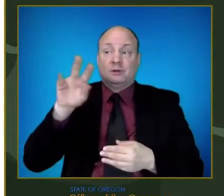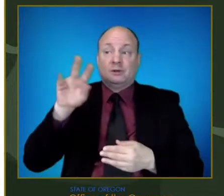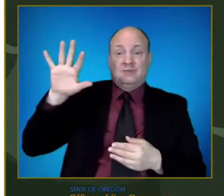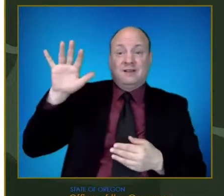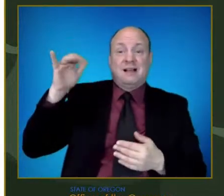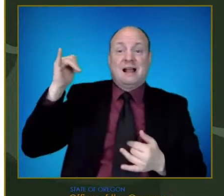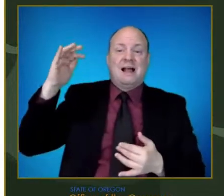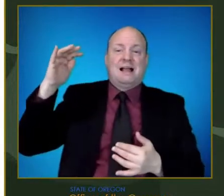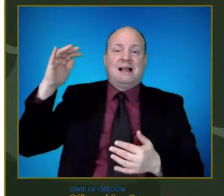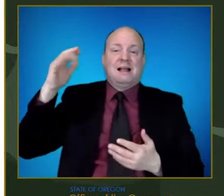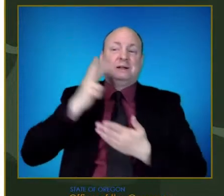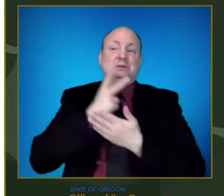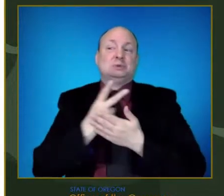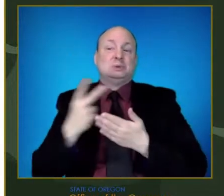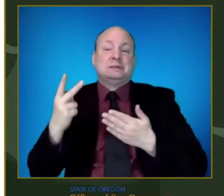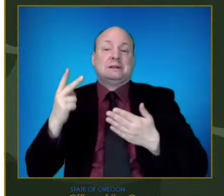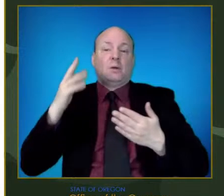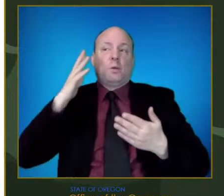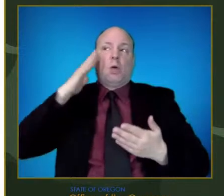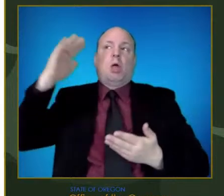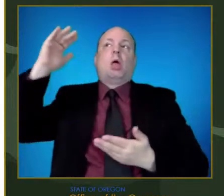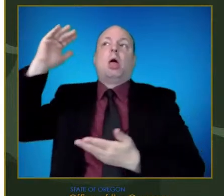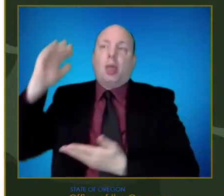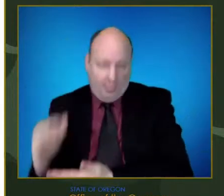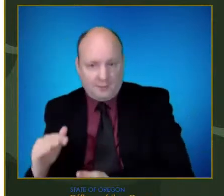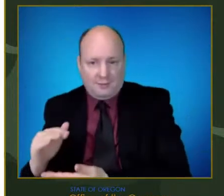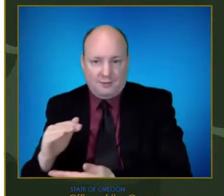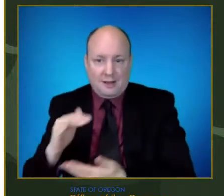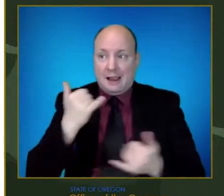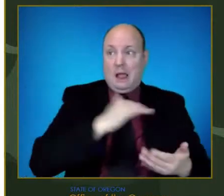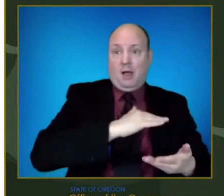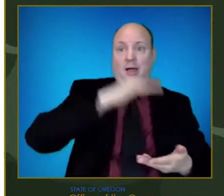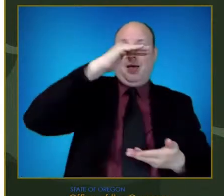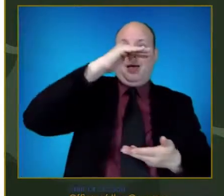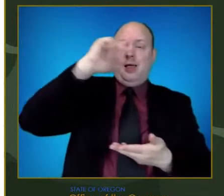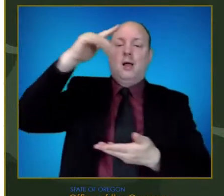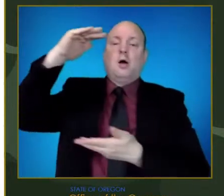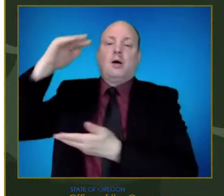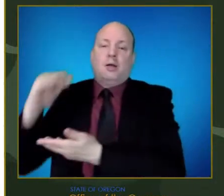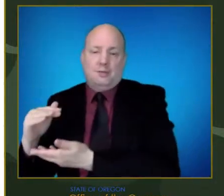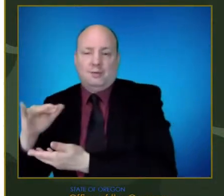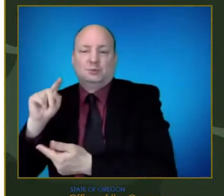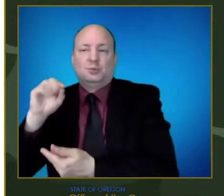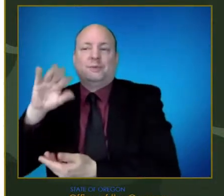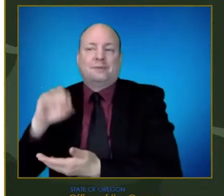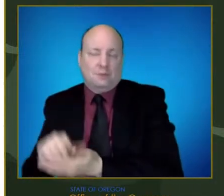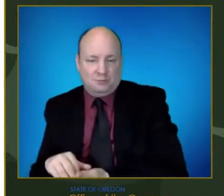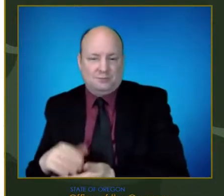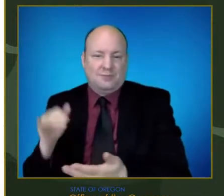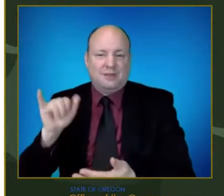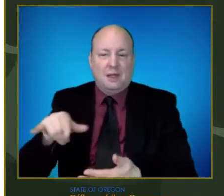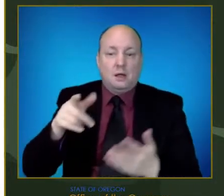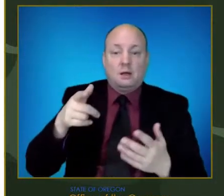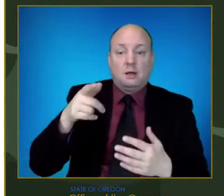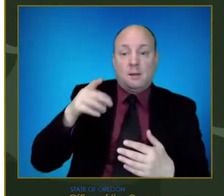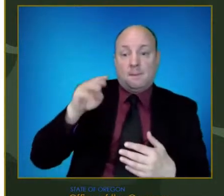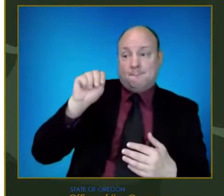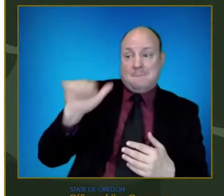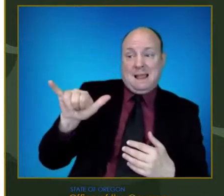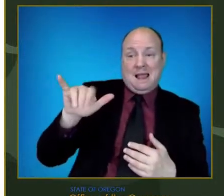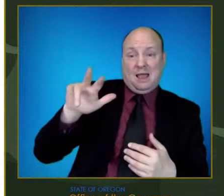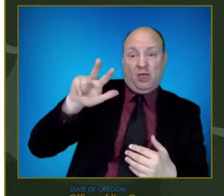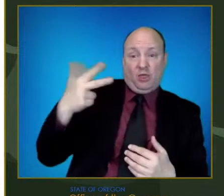and stay at that level until May. The week of May 3rd, we expect to see our prime doses rebound to over